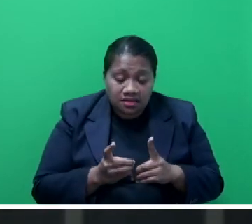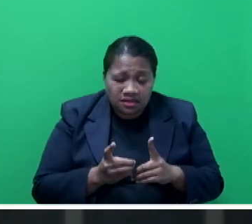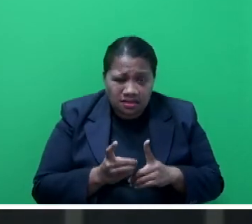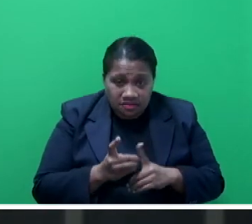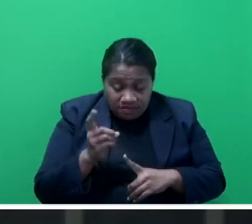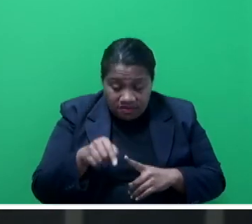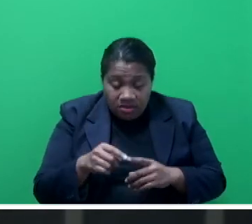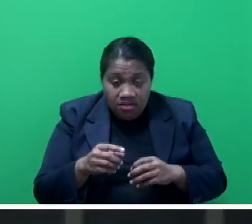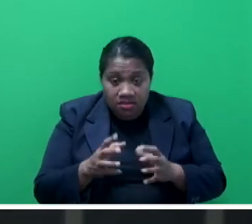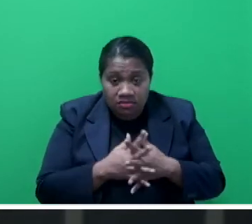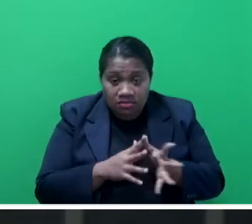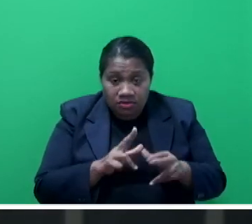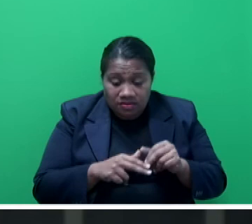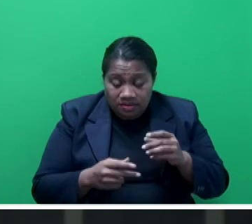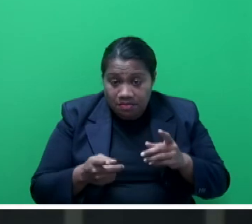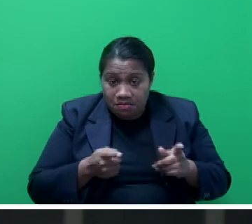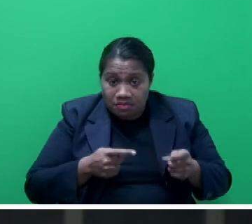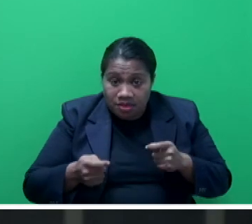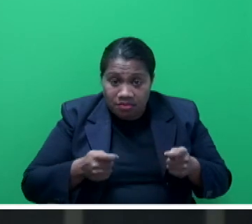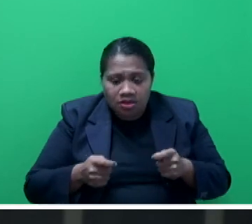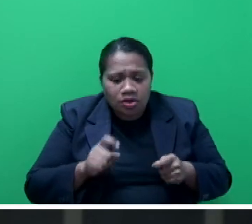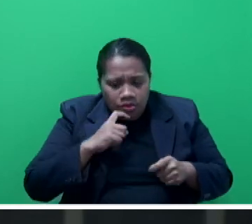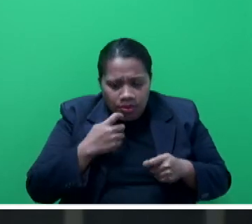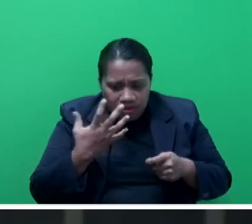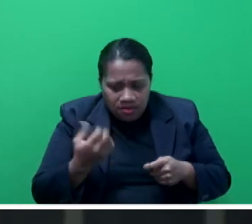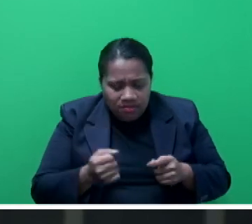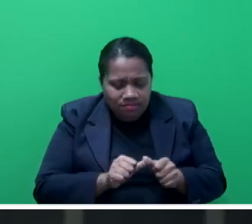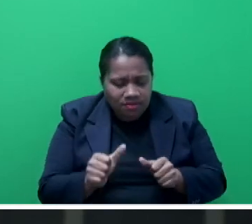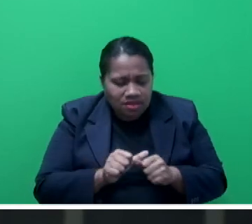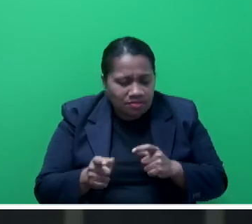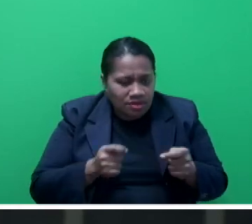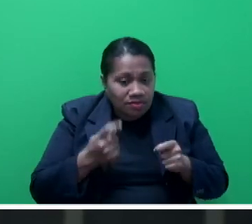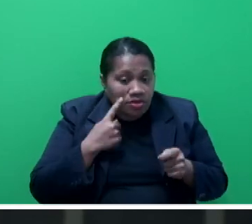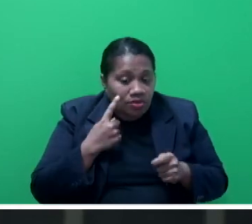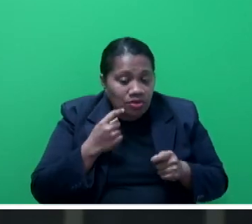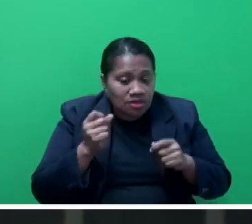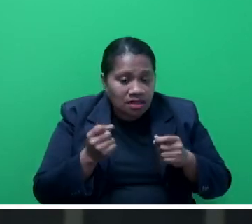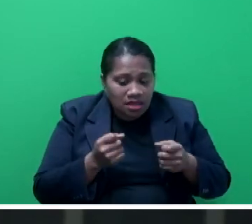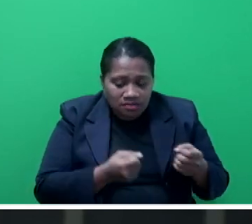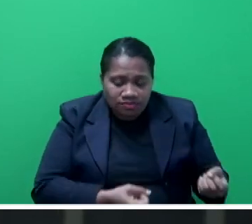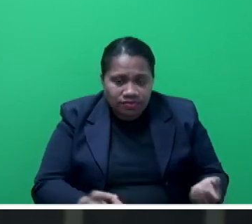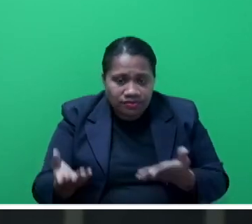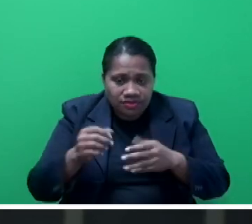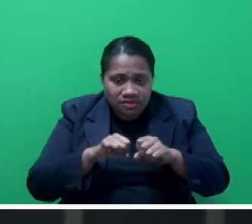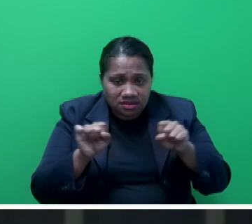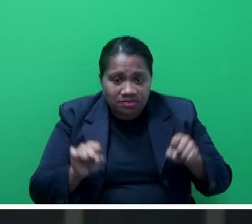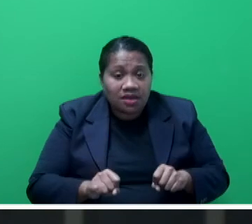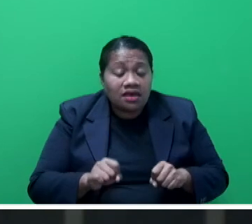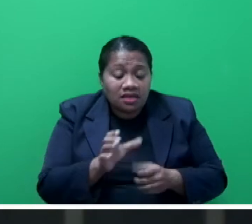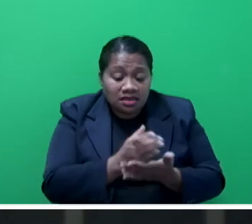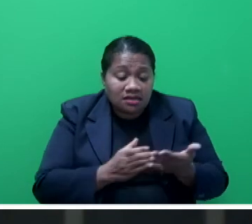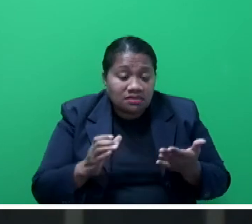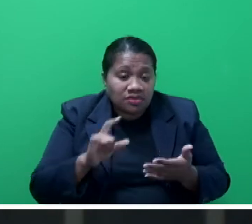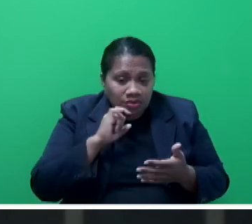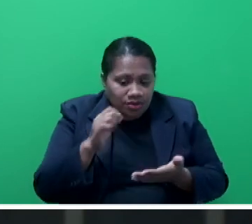devise programs that will promote better management of the water supply system, influence customers to purchase water-saving